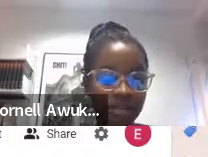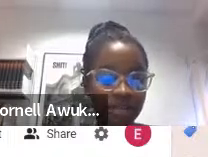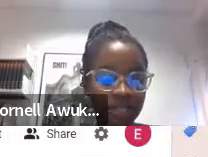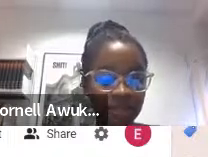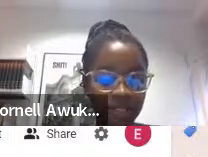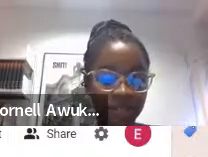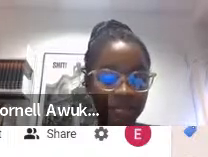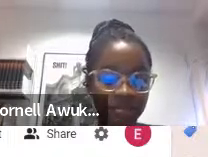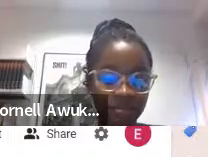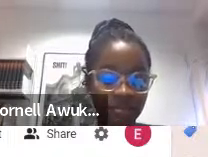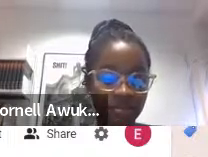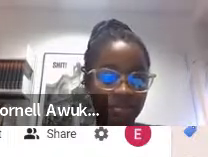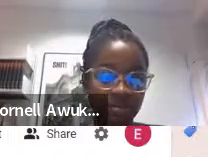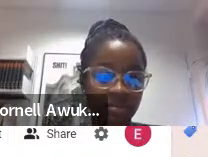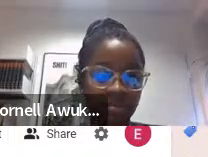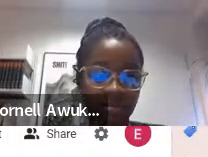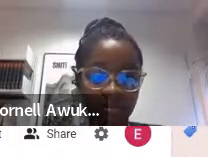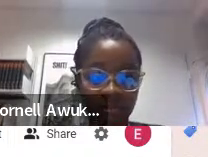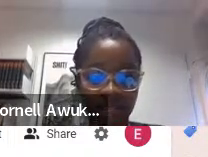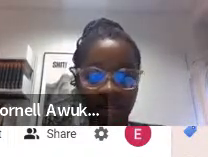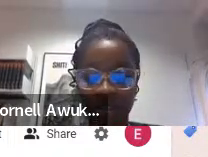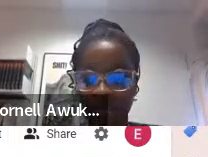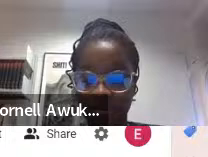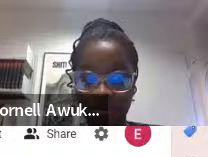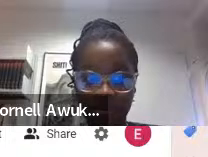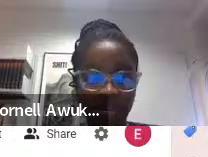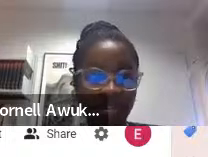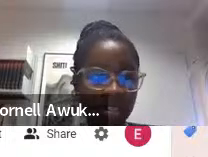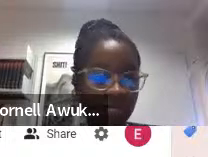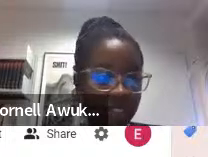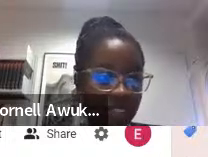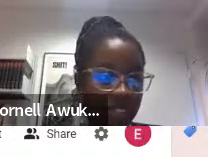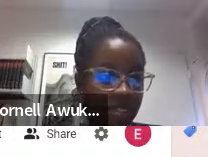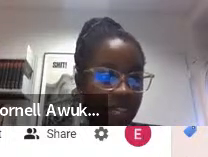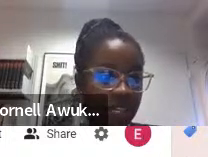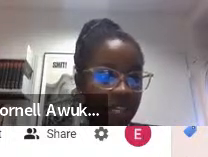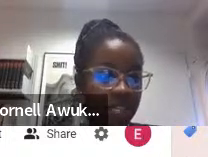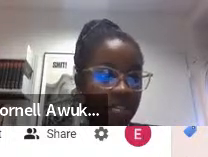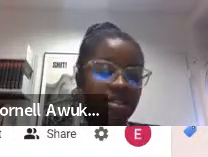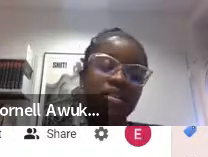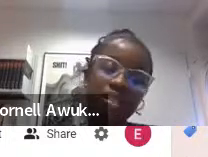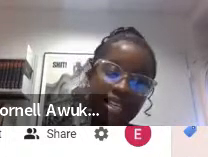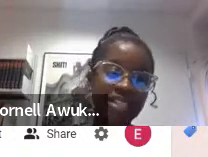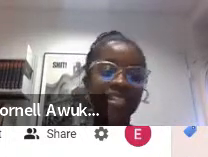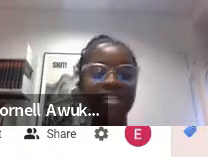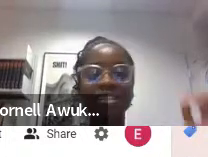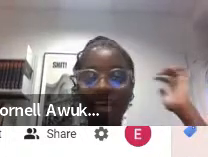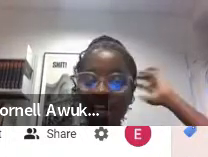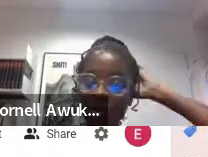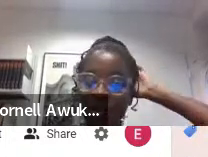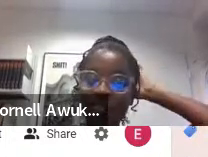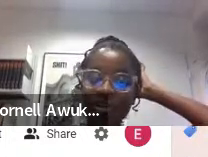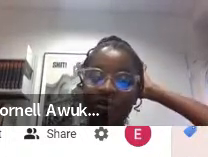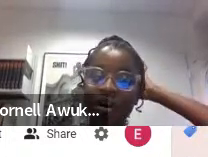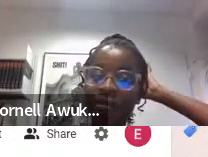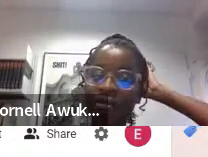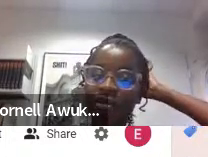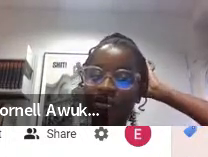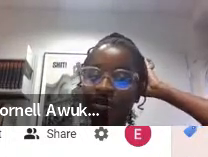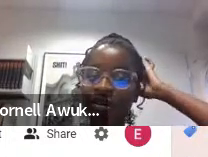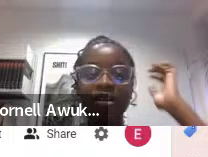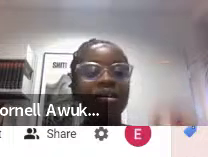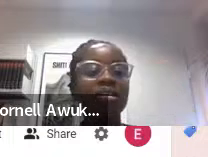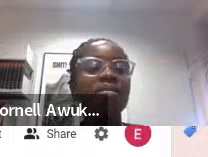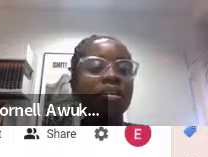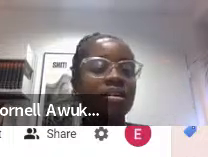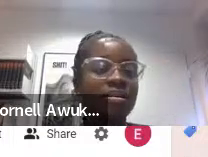is Ivan. Okay, let's run this. And it says, hello, Ivan, welcome